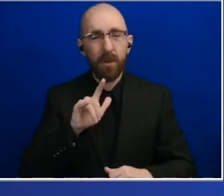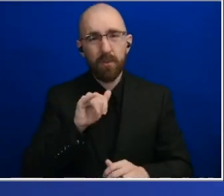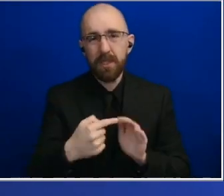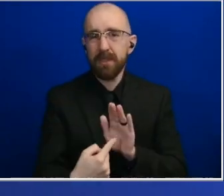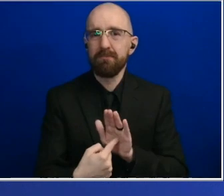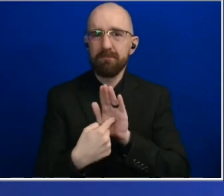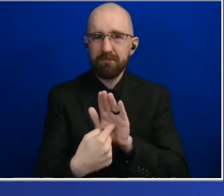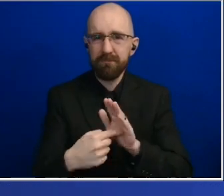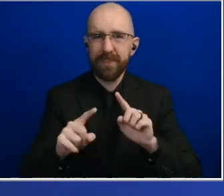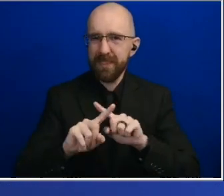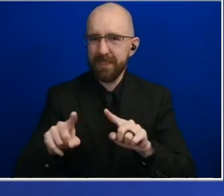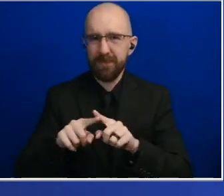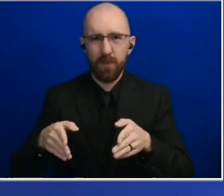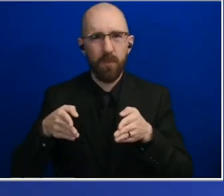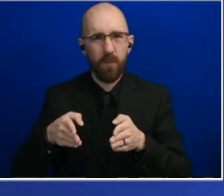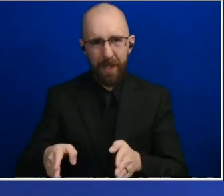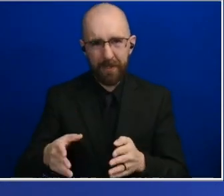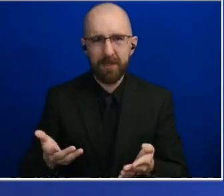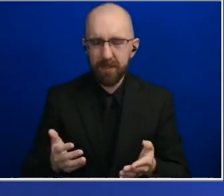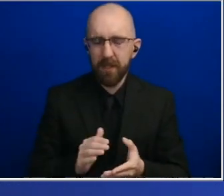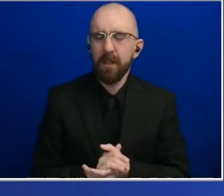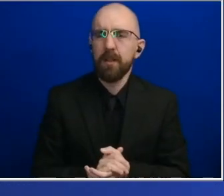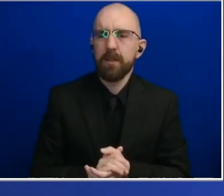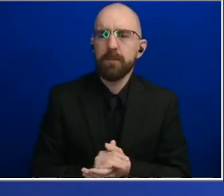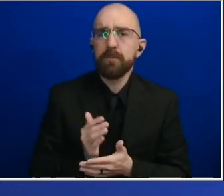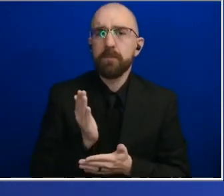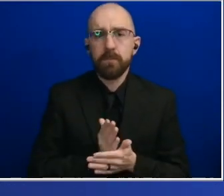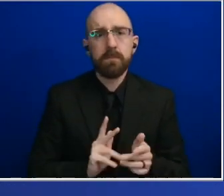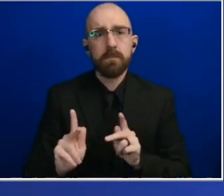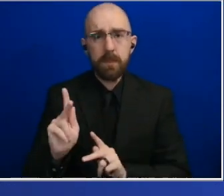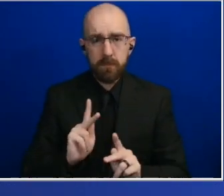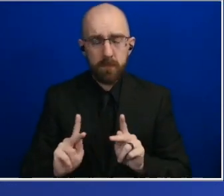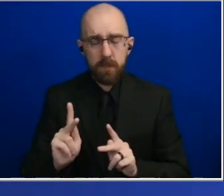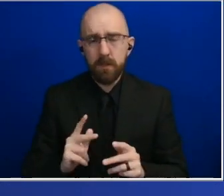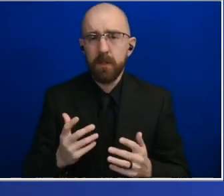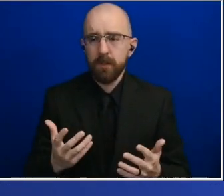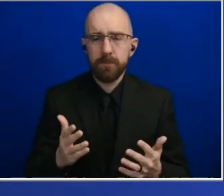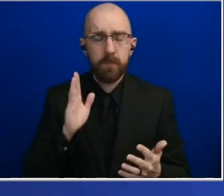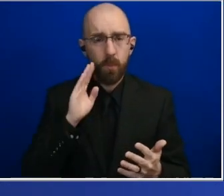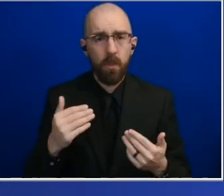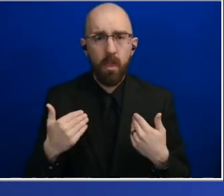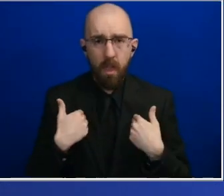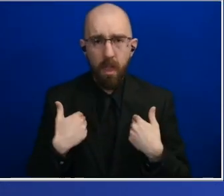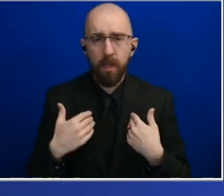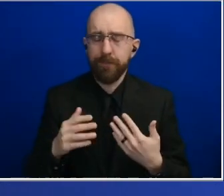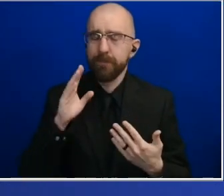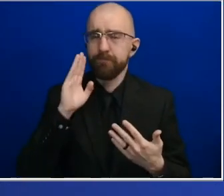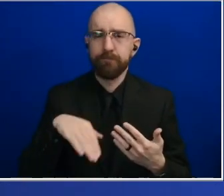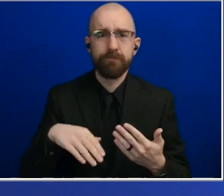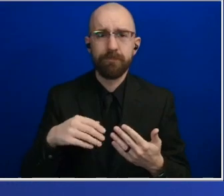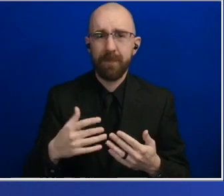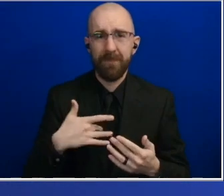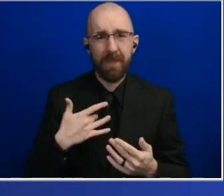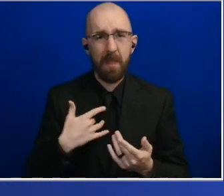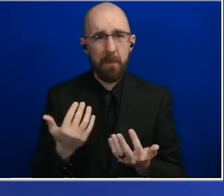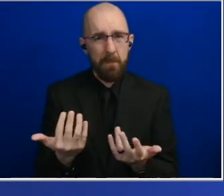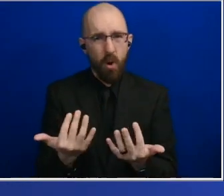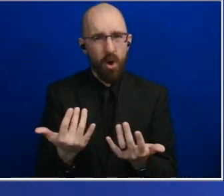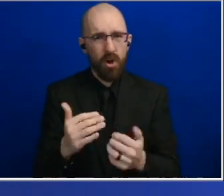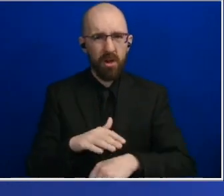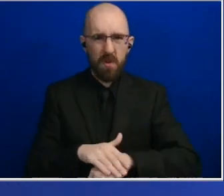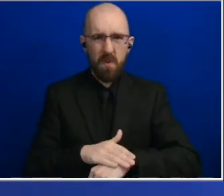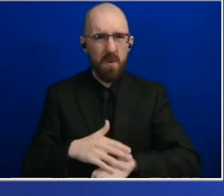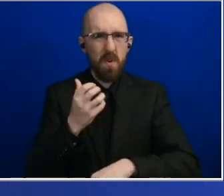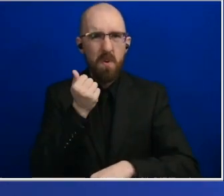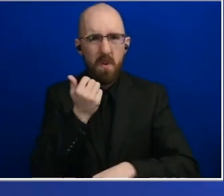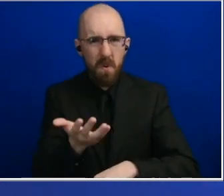different ways. And some people will have, just a burning type sensation. Other people,